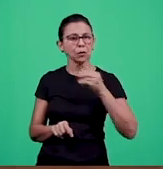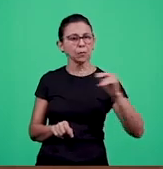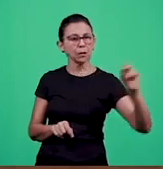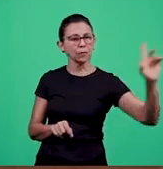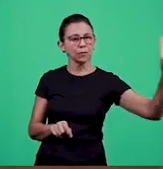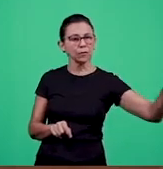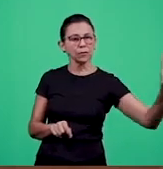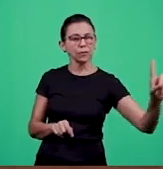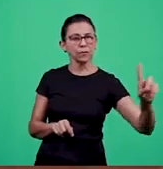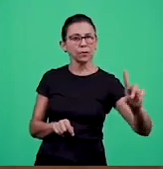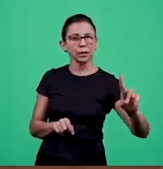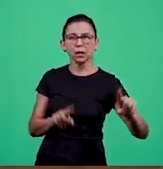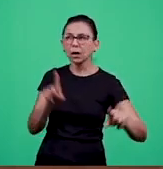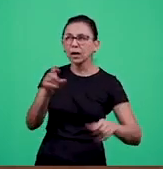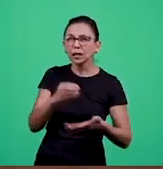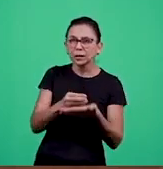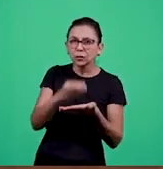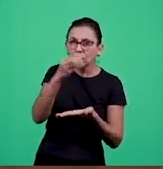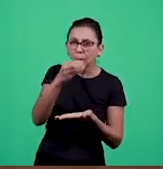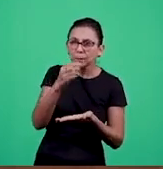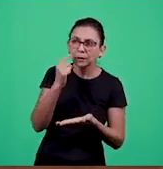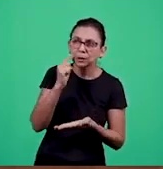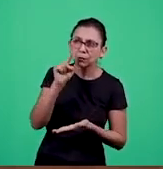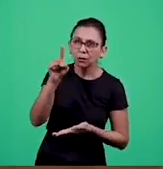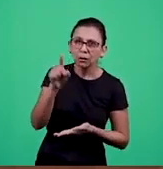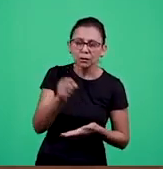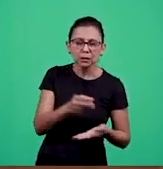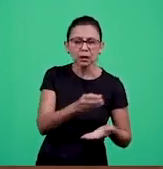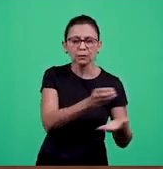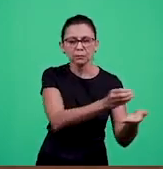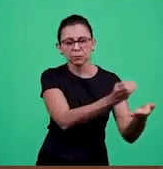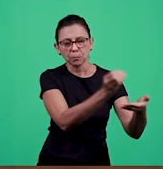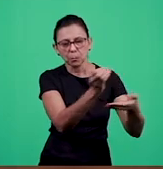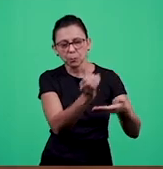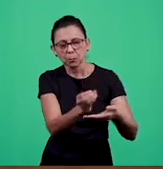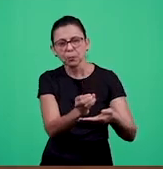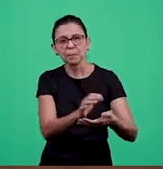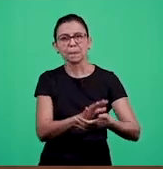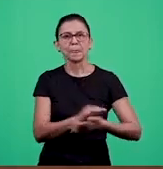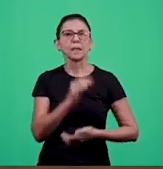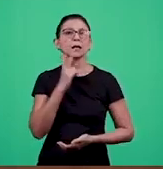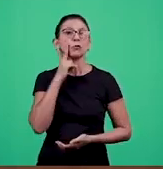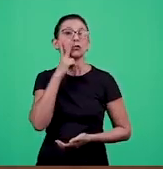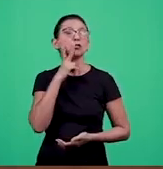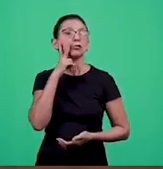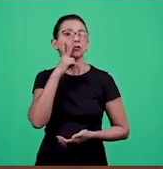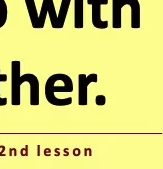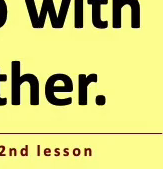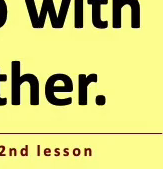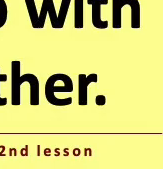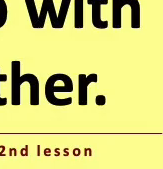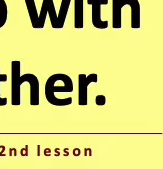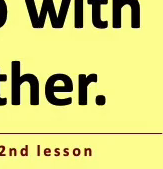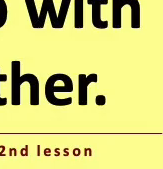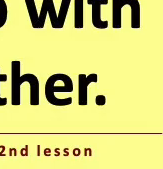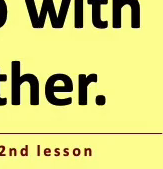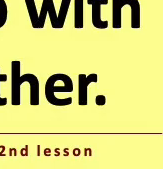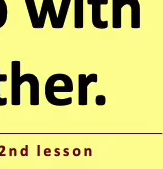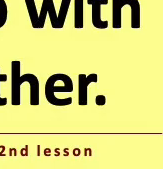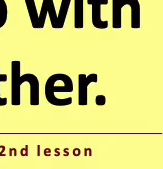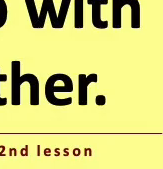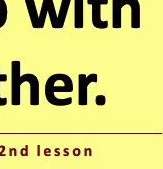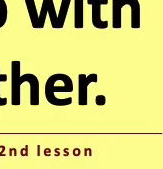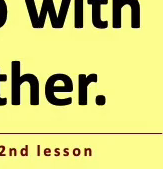a cup of this cup here that has this little stand. So then the wine always came, which was